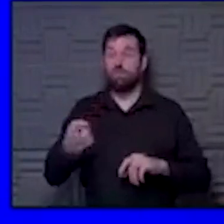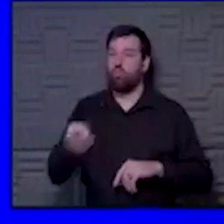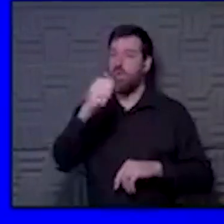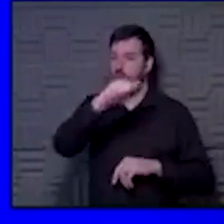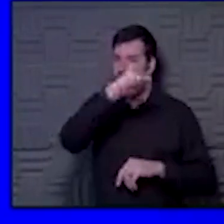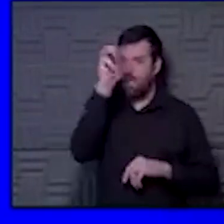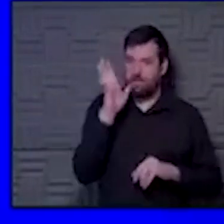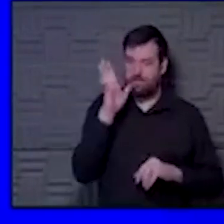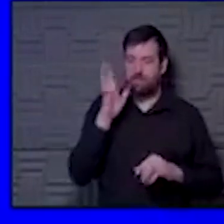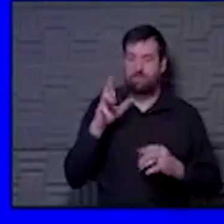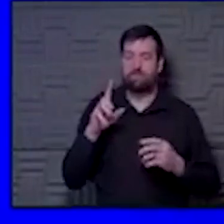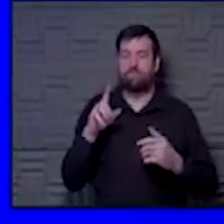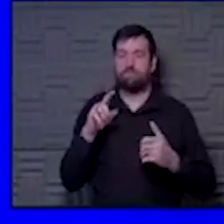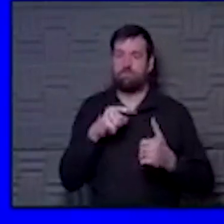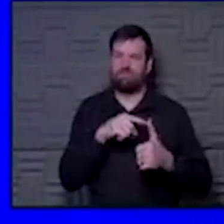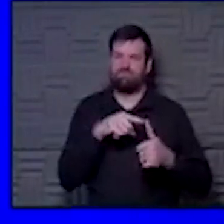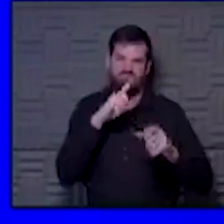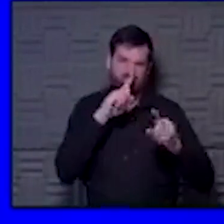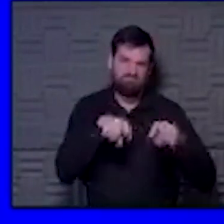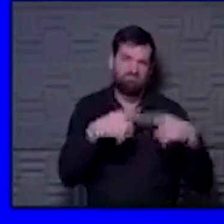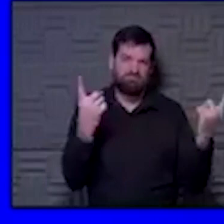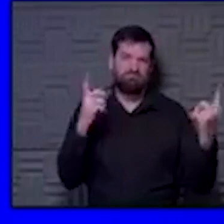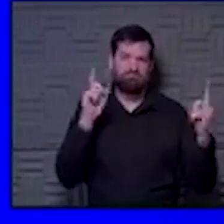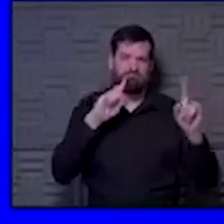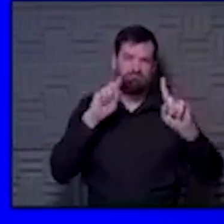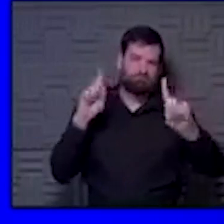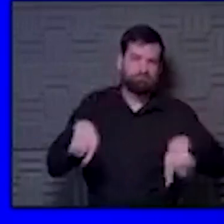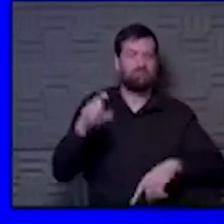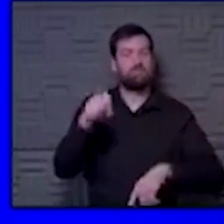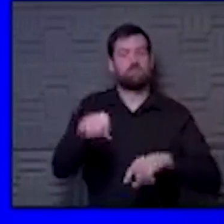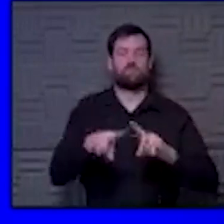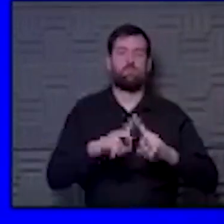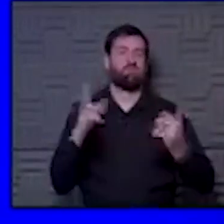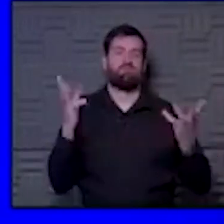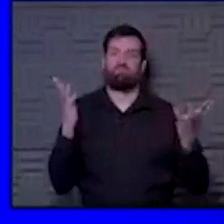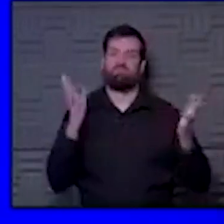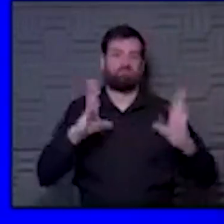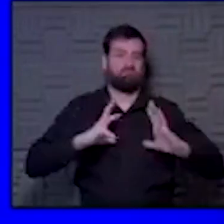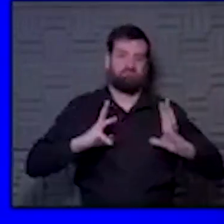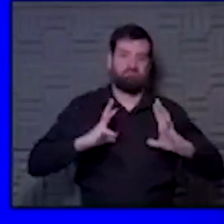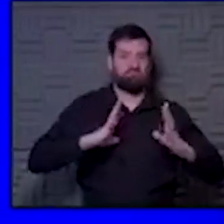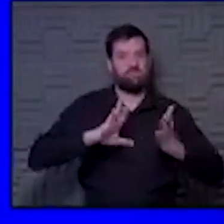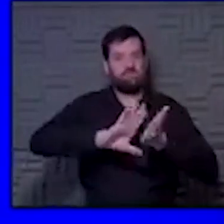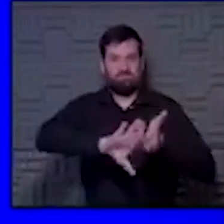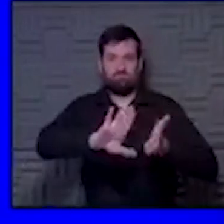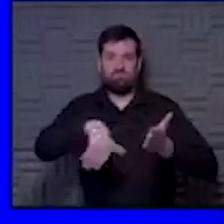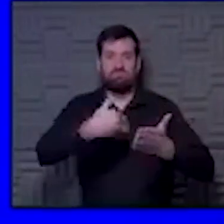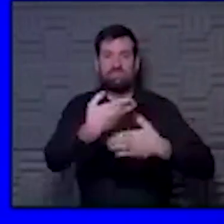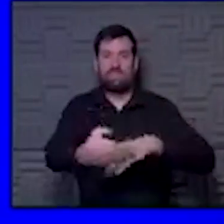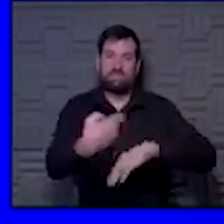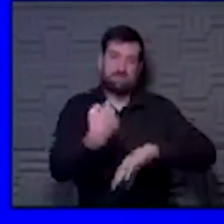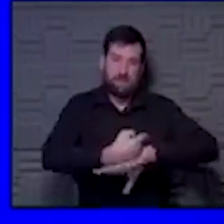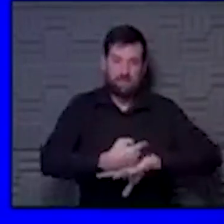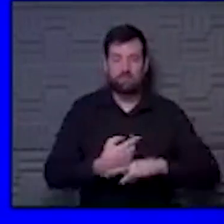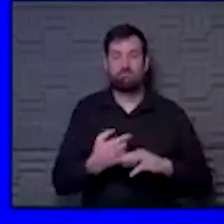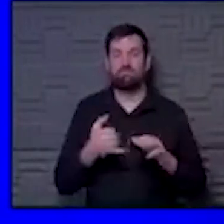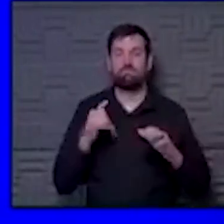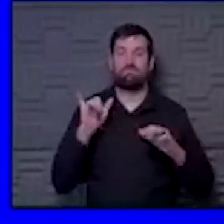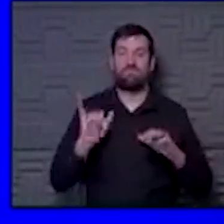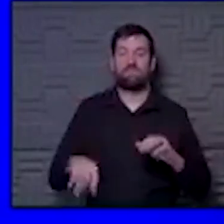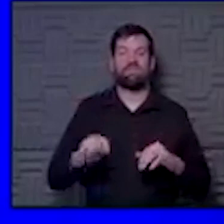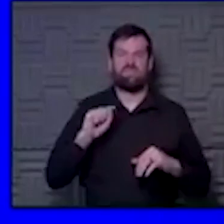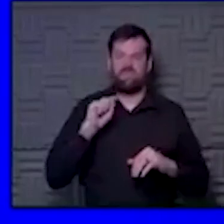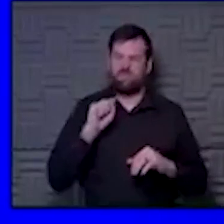certainly was a allergic reaction, but was well and got discharged the next day. You know, that's an